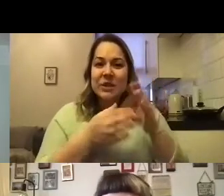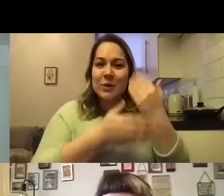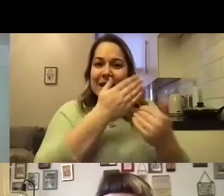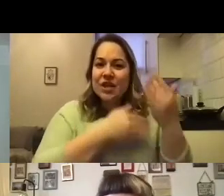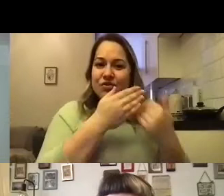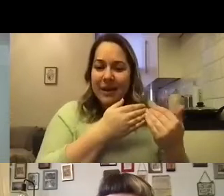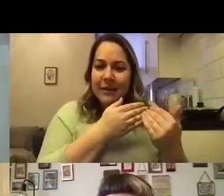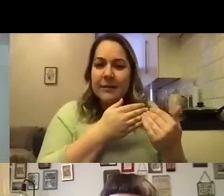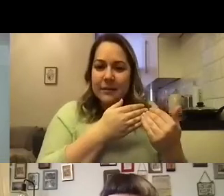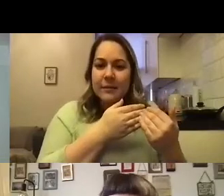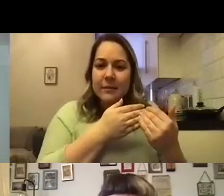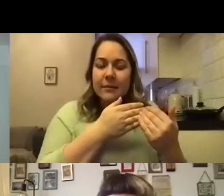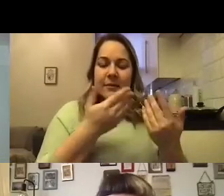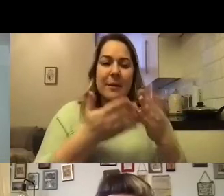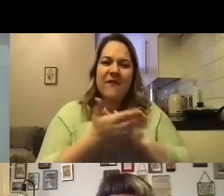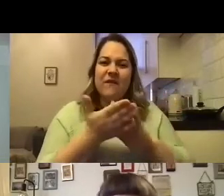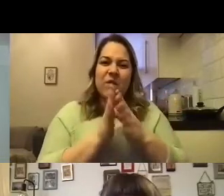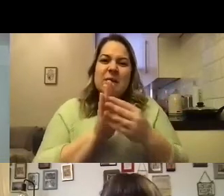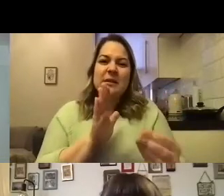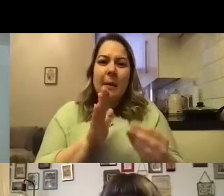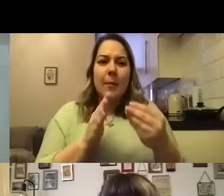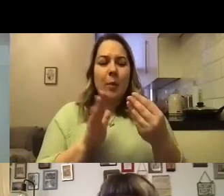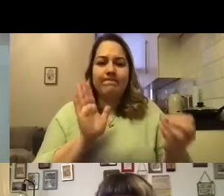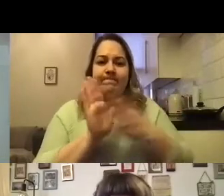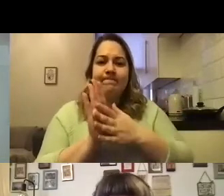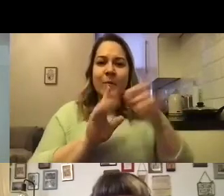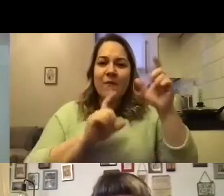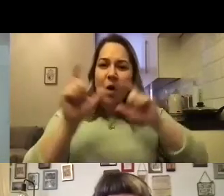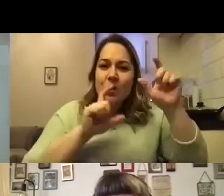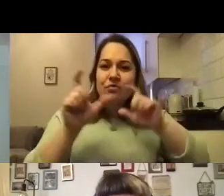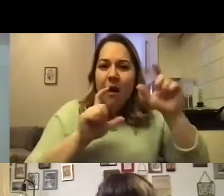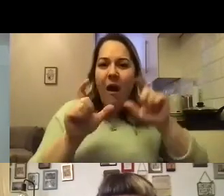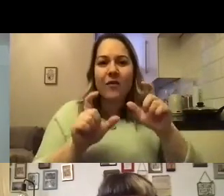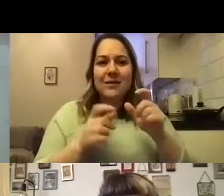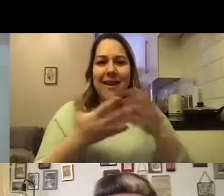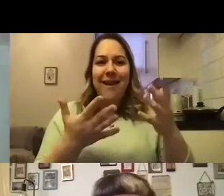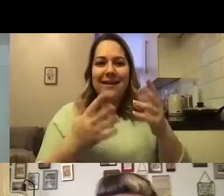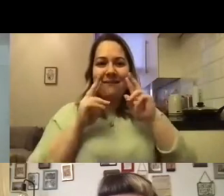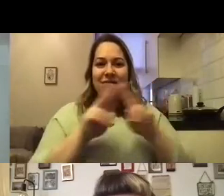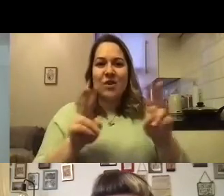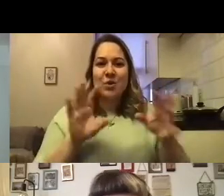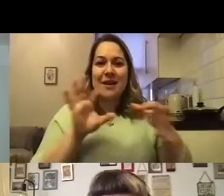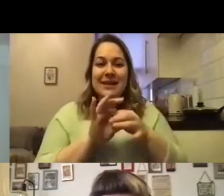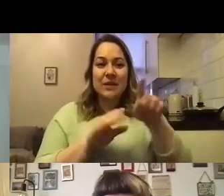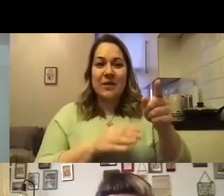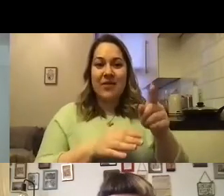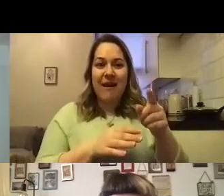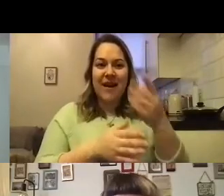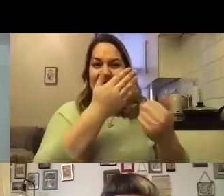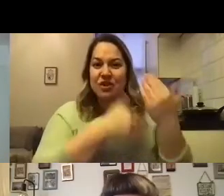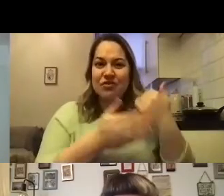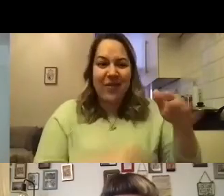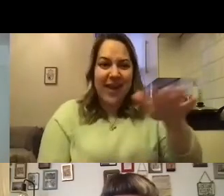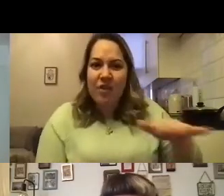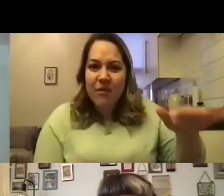at. We were using photographs and imagery that we were finding from the past that was connected. We were